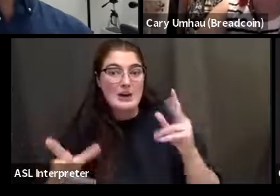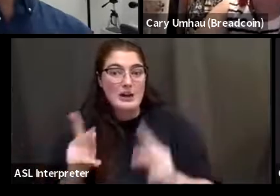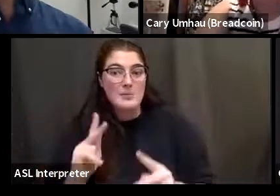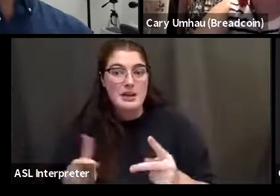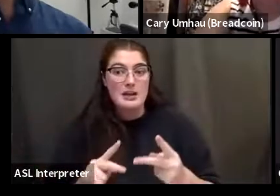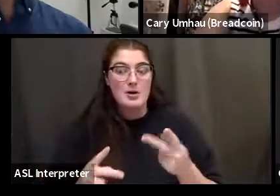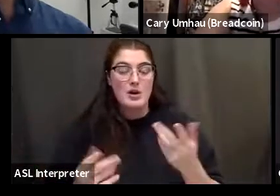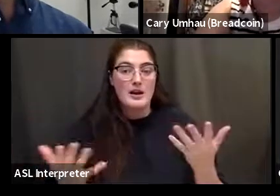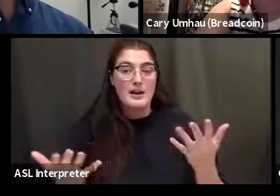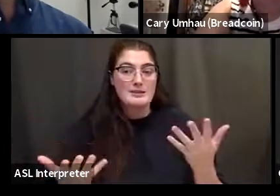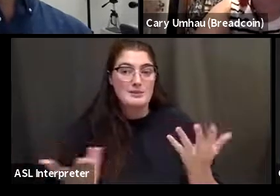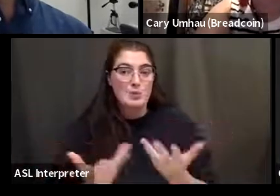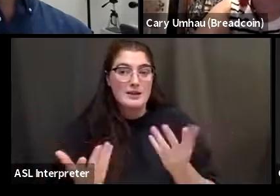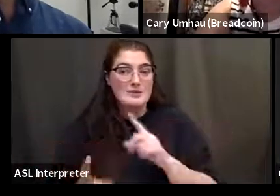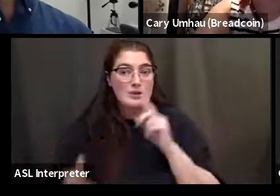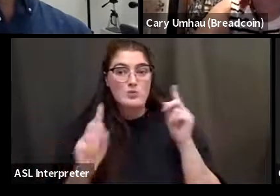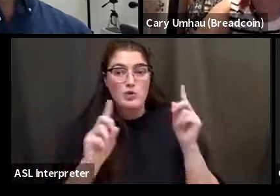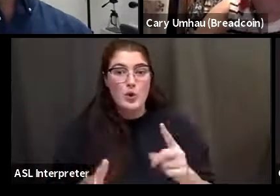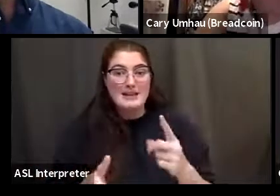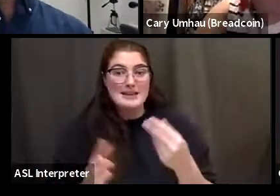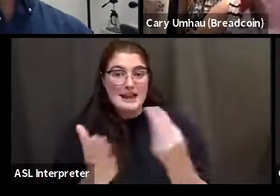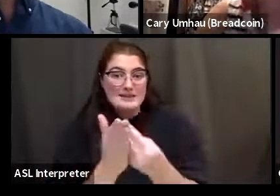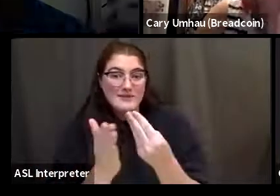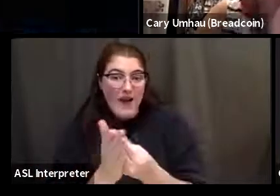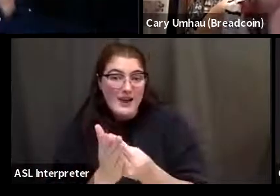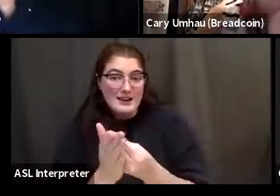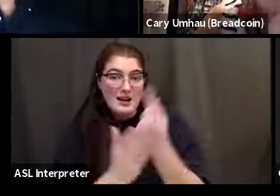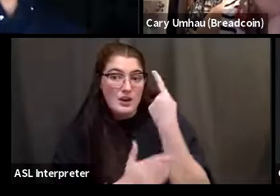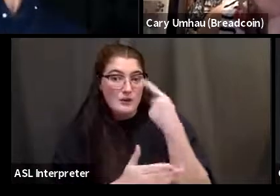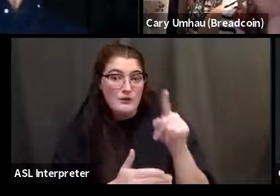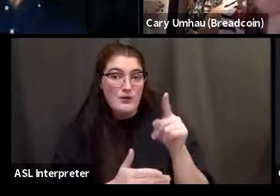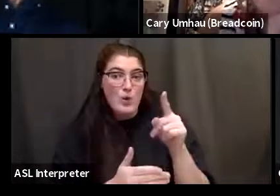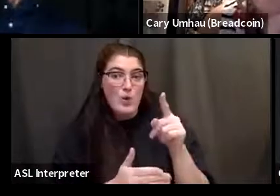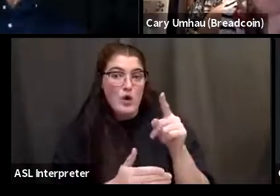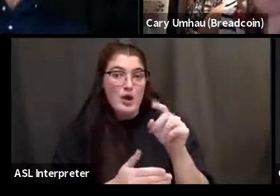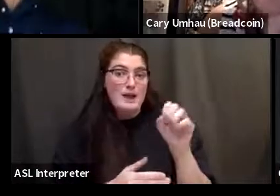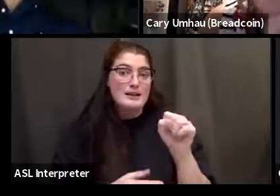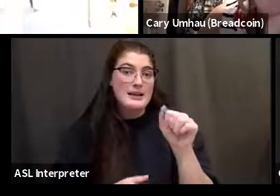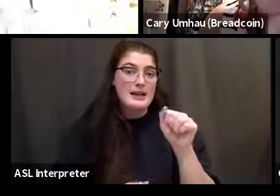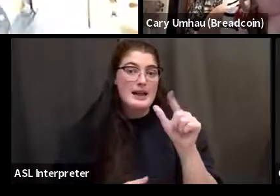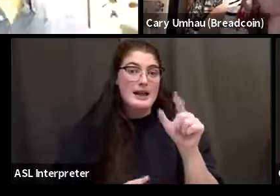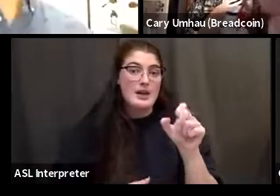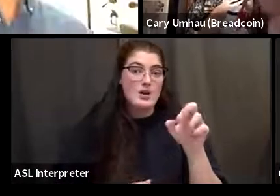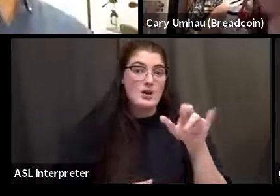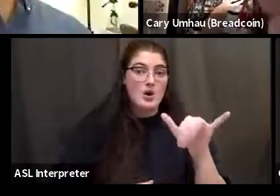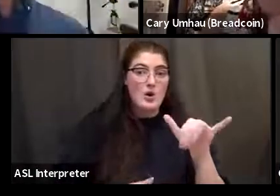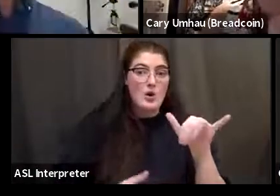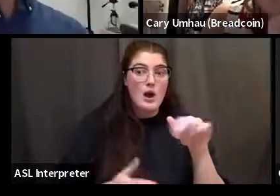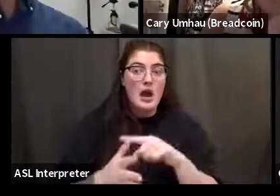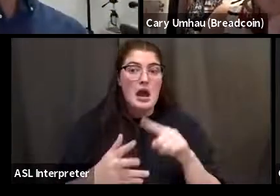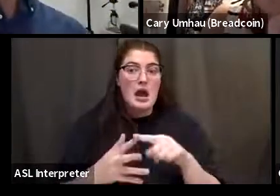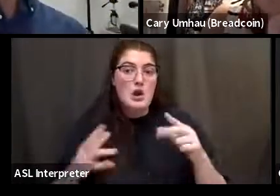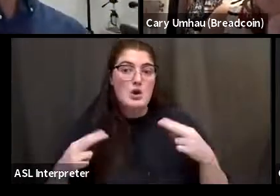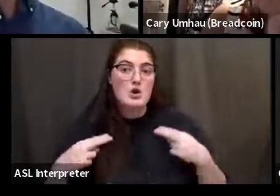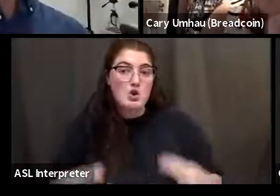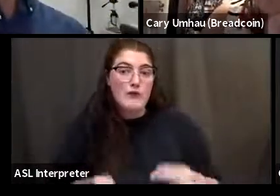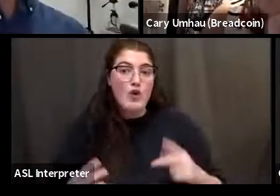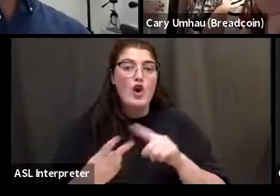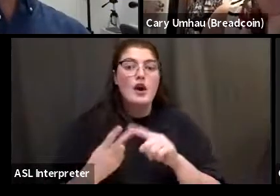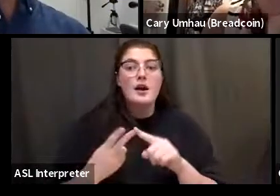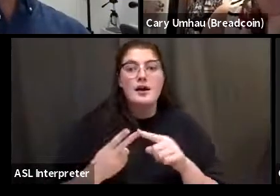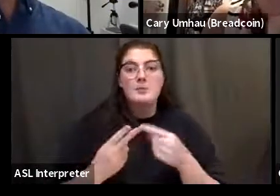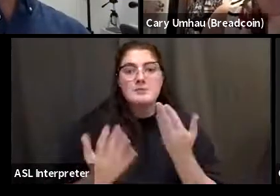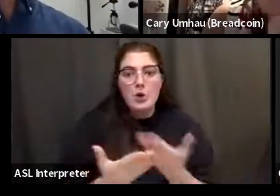being requested here is funding for, you know, salary, uniforms, equipment, and